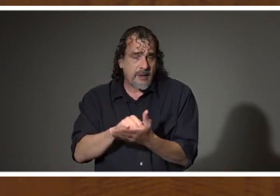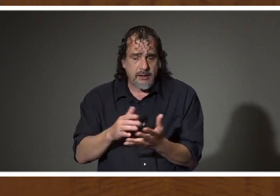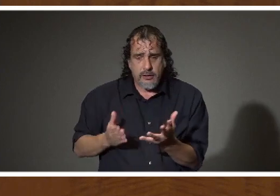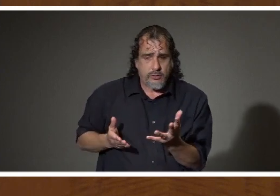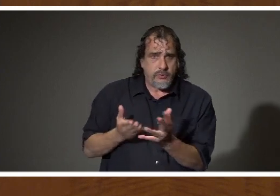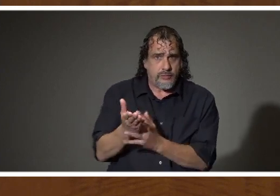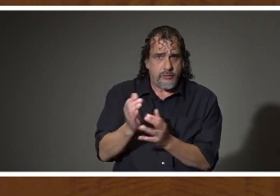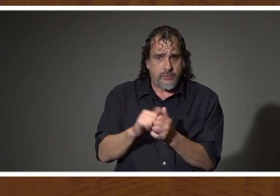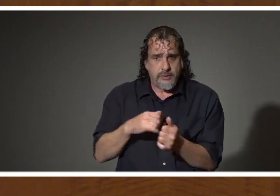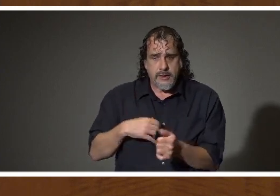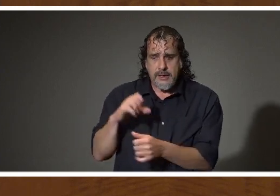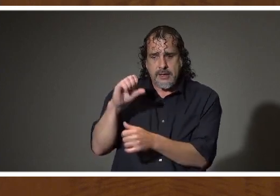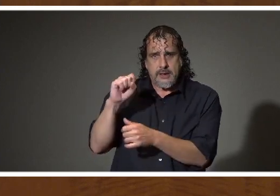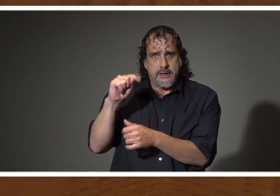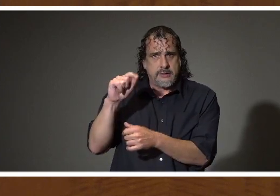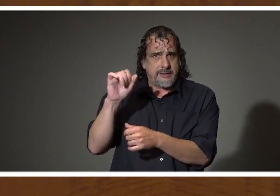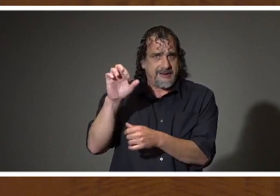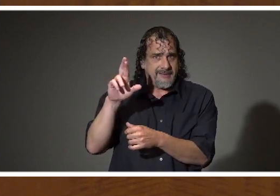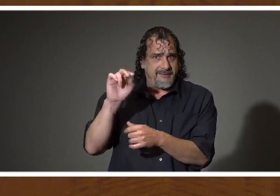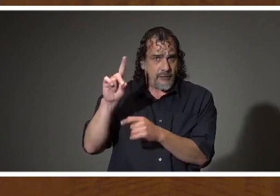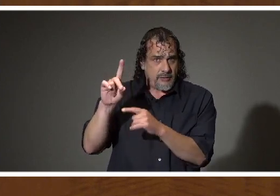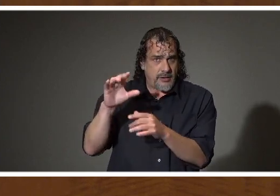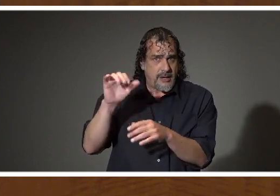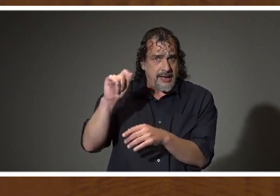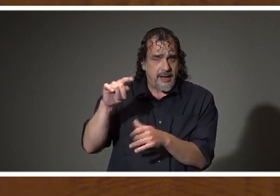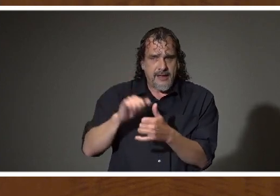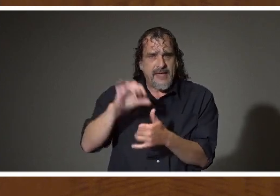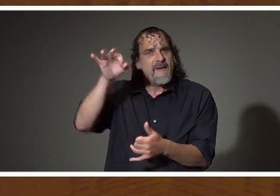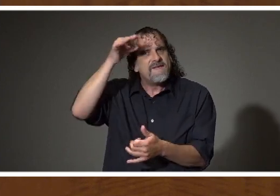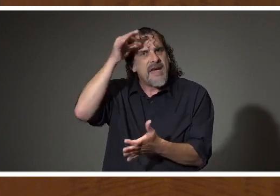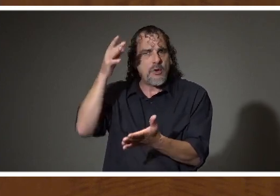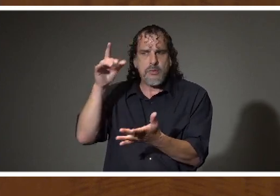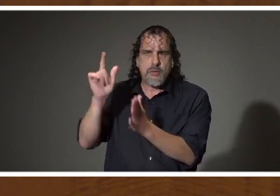the Stafford Act, which is the federal law which allows for